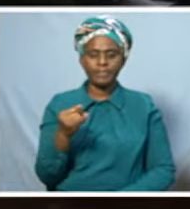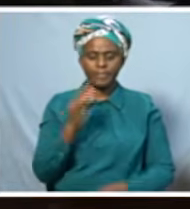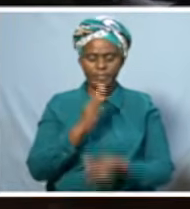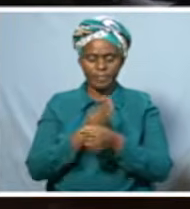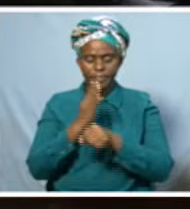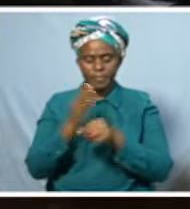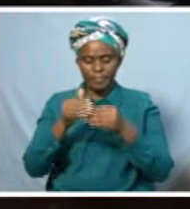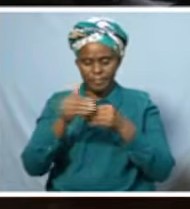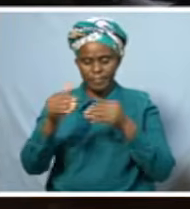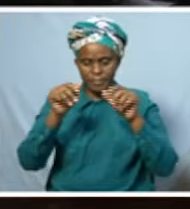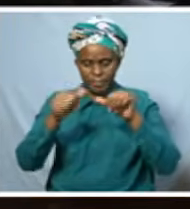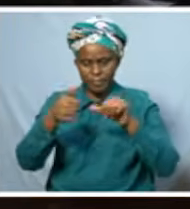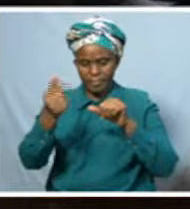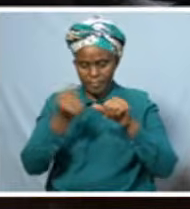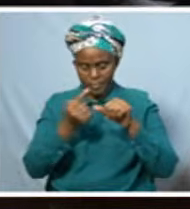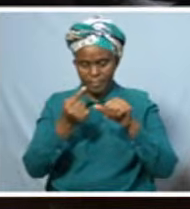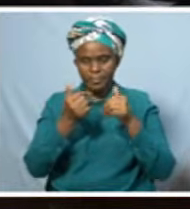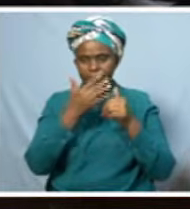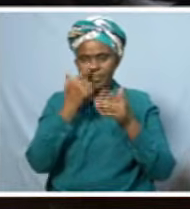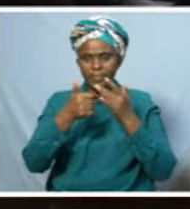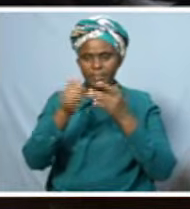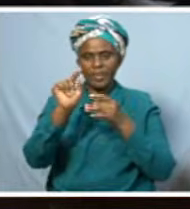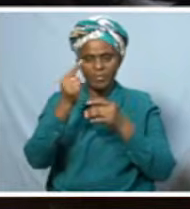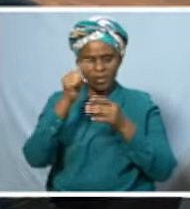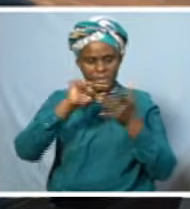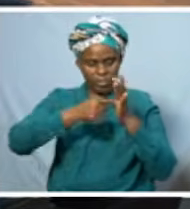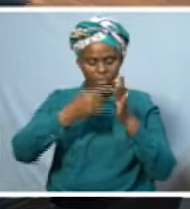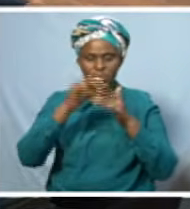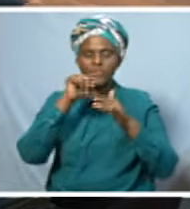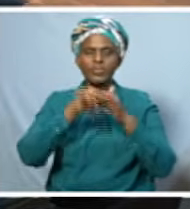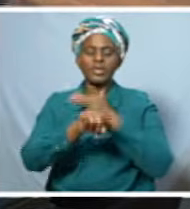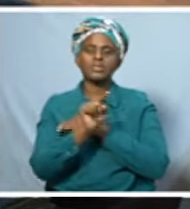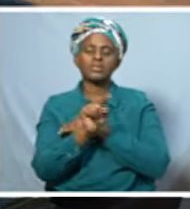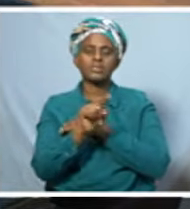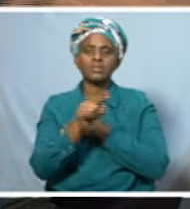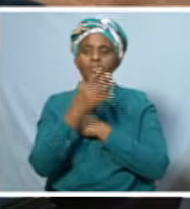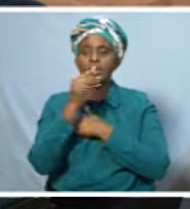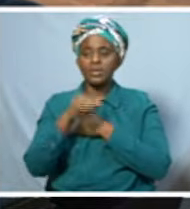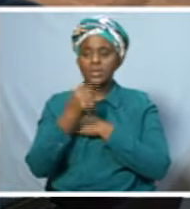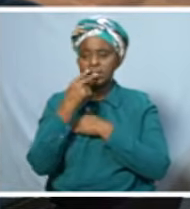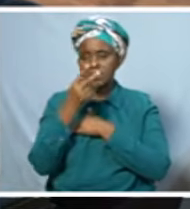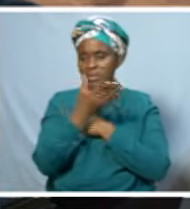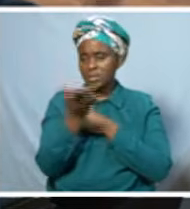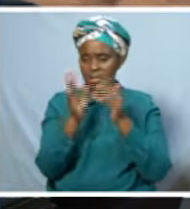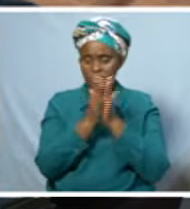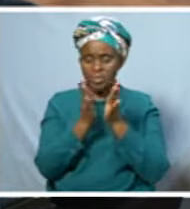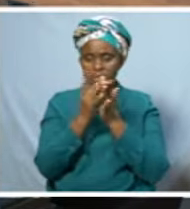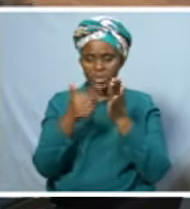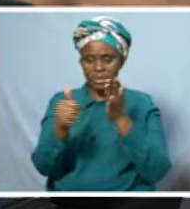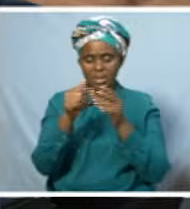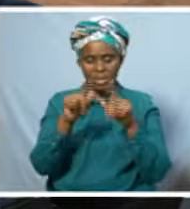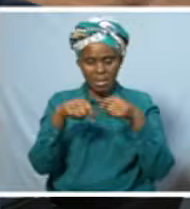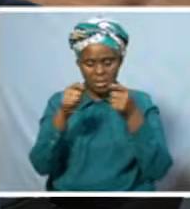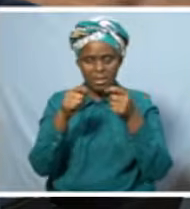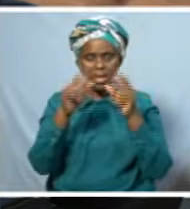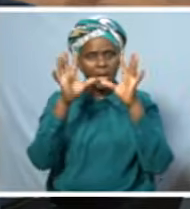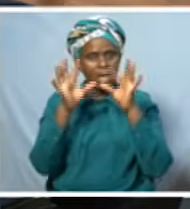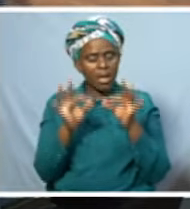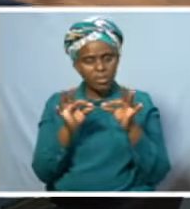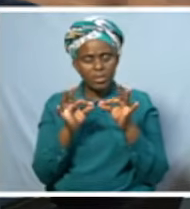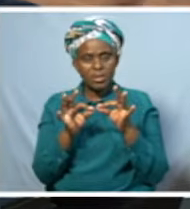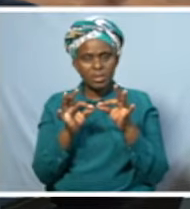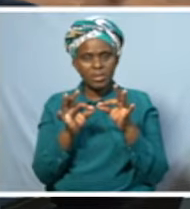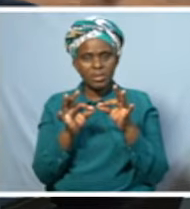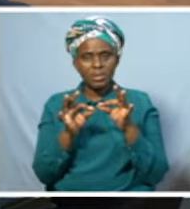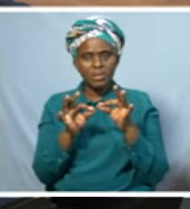the external auditors come. In fact, you should be the first point of entry. Let's see the books, what if the statements of account,